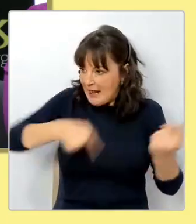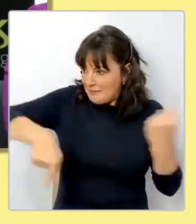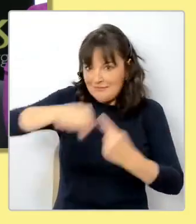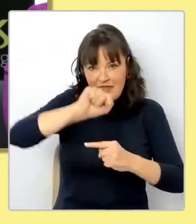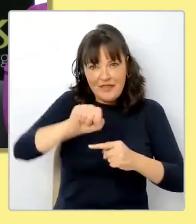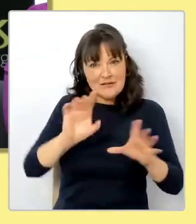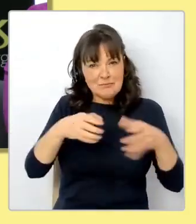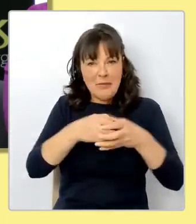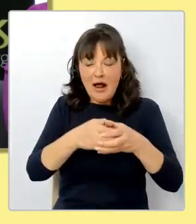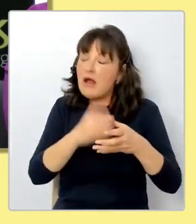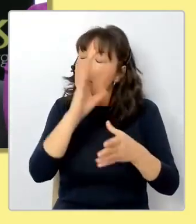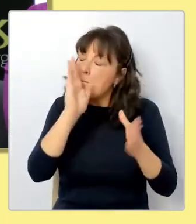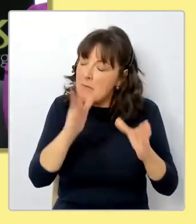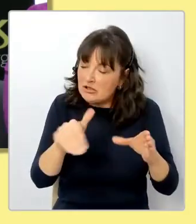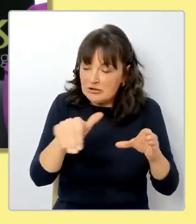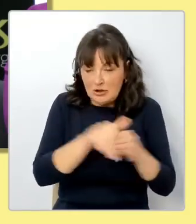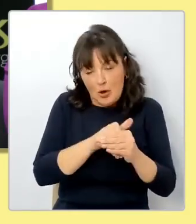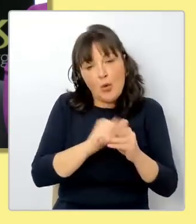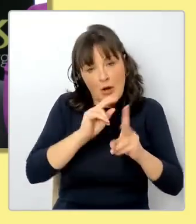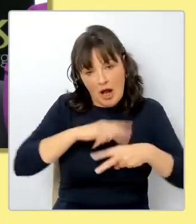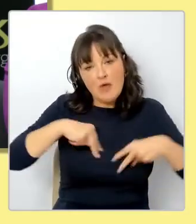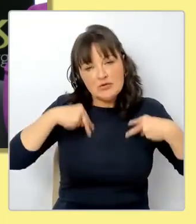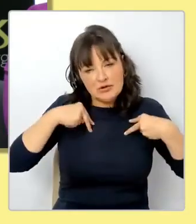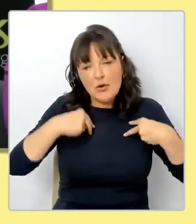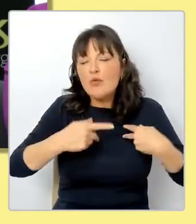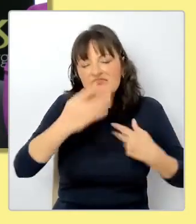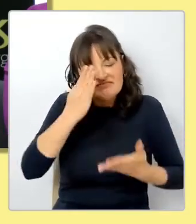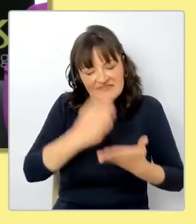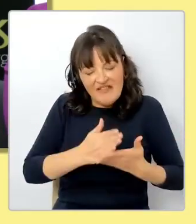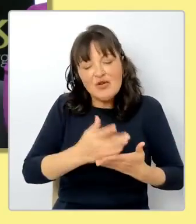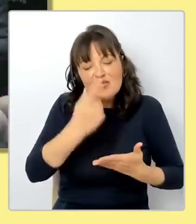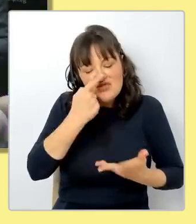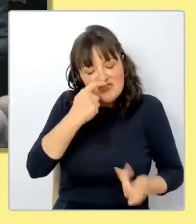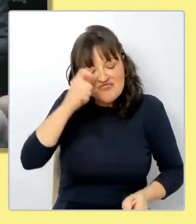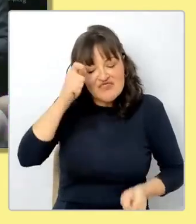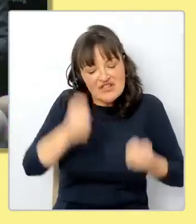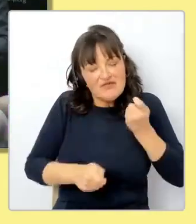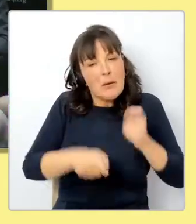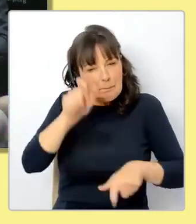my goodness, we could really, really transform the lives of people on the ground.